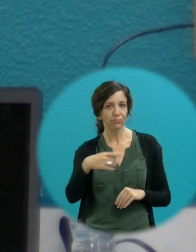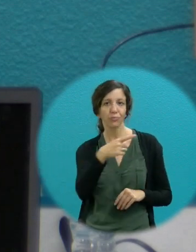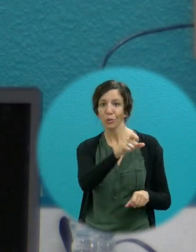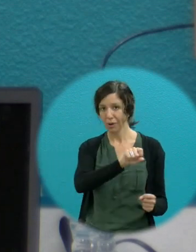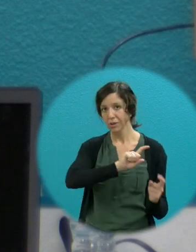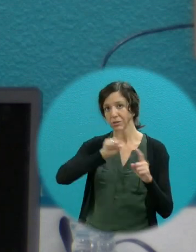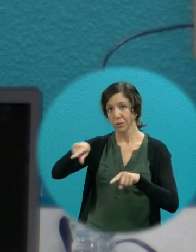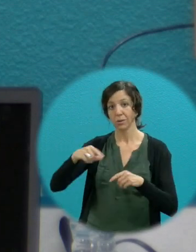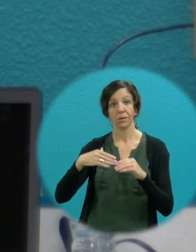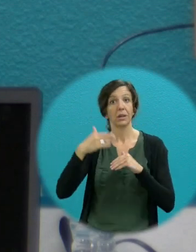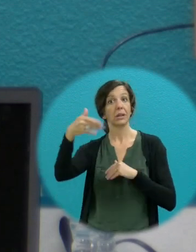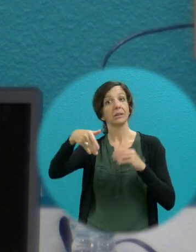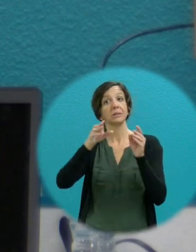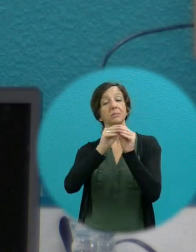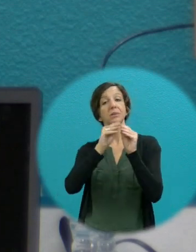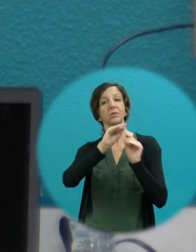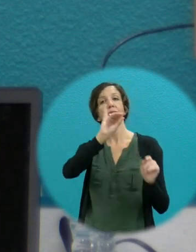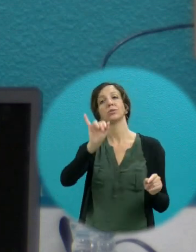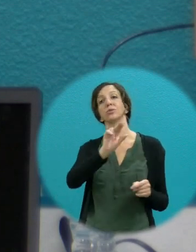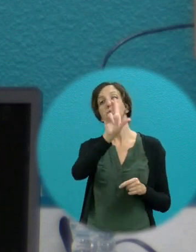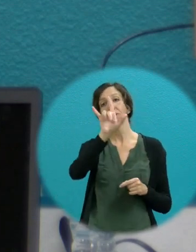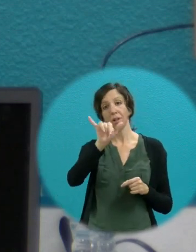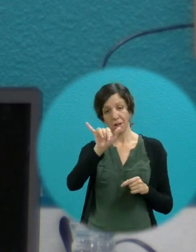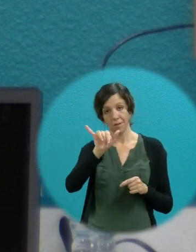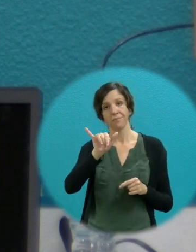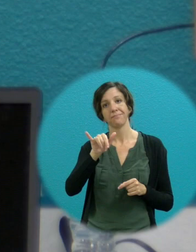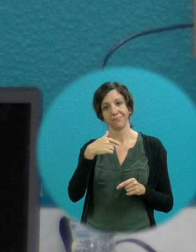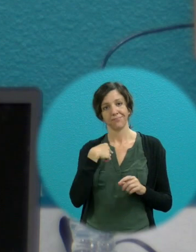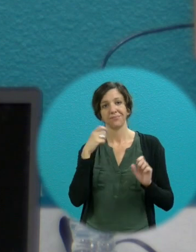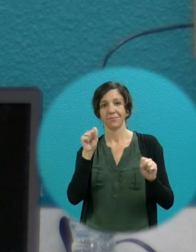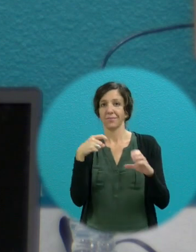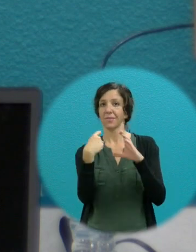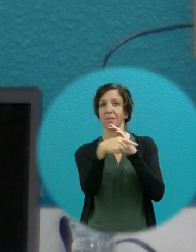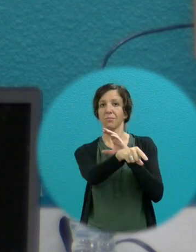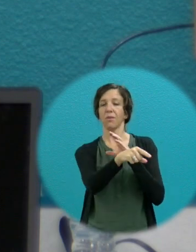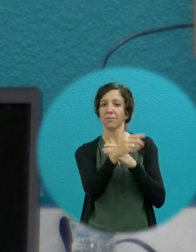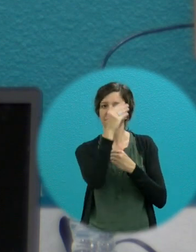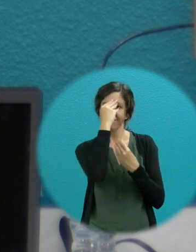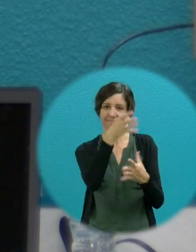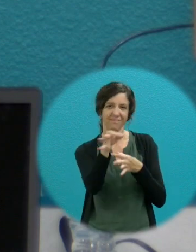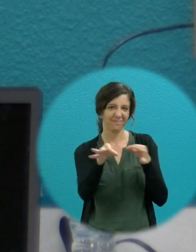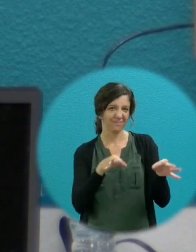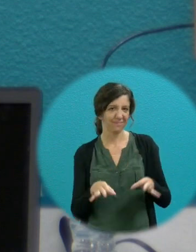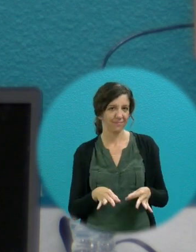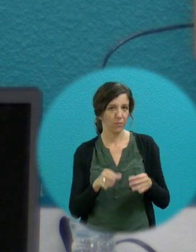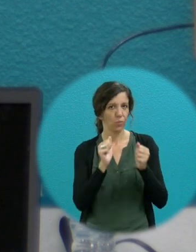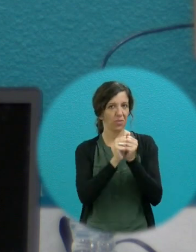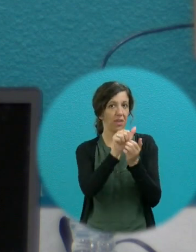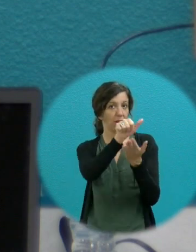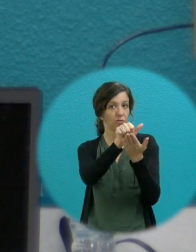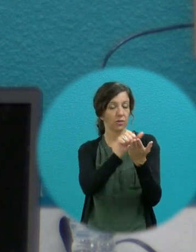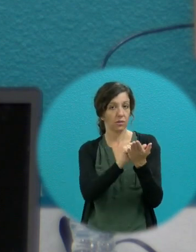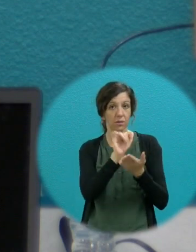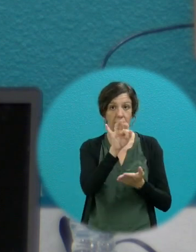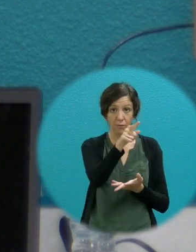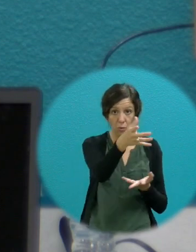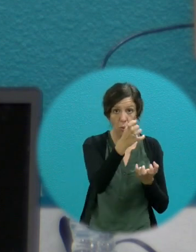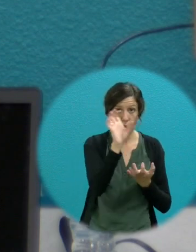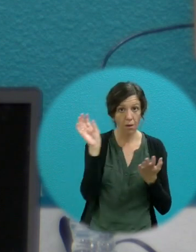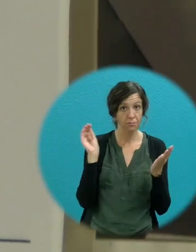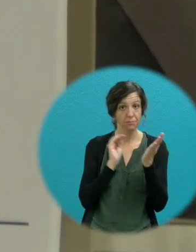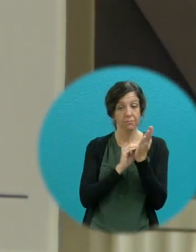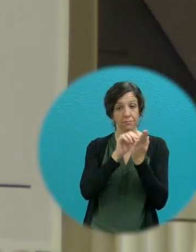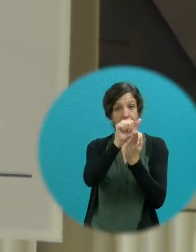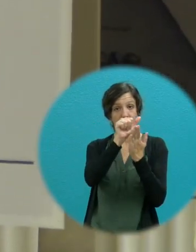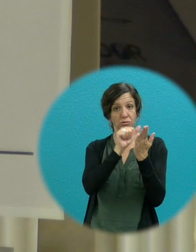Our next meeting is in July, and I could definitely send you an email regarding the agenda, and if you have an item that you would like to put on the